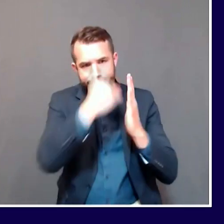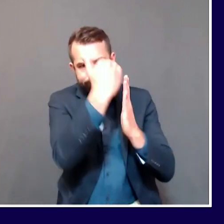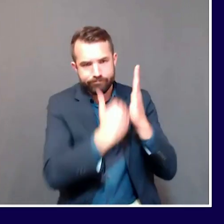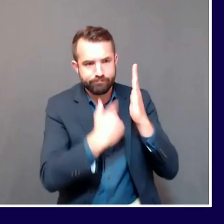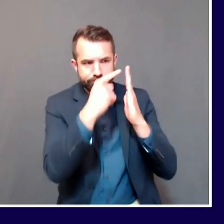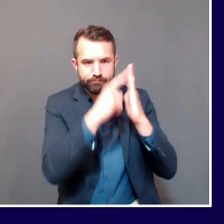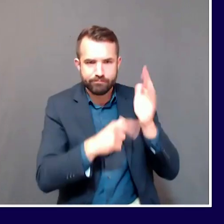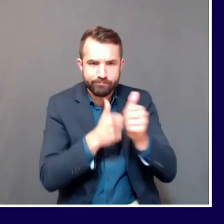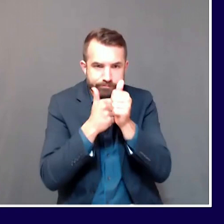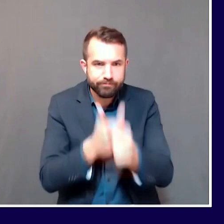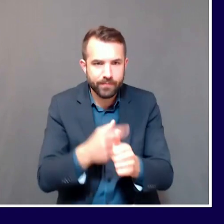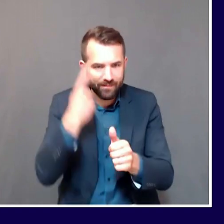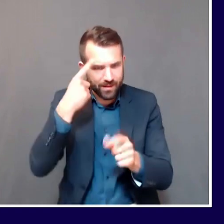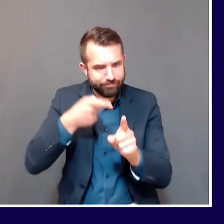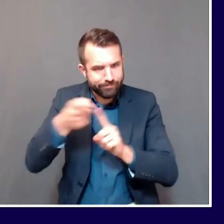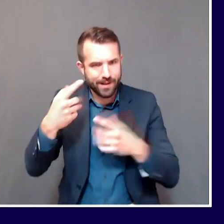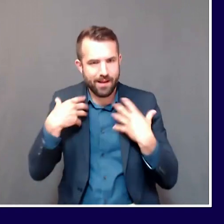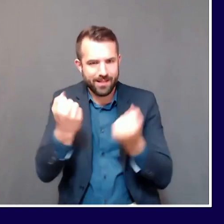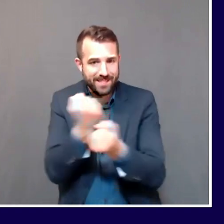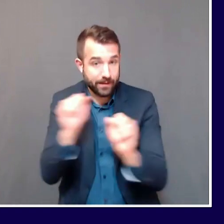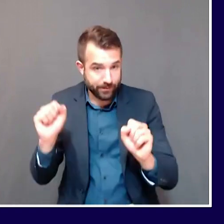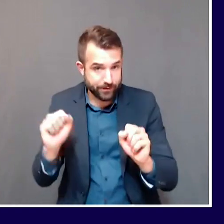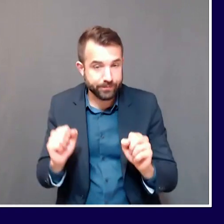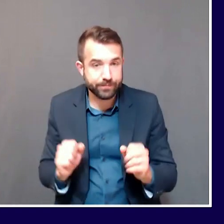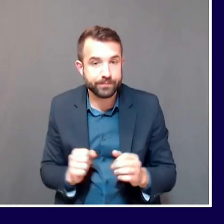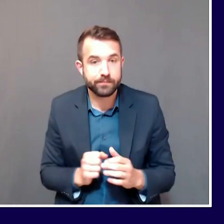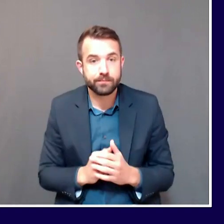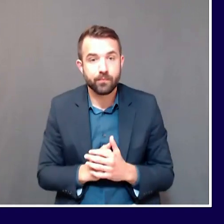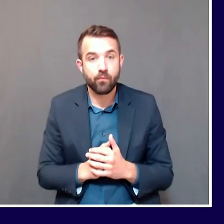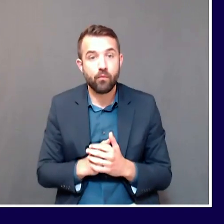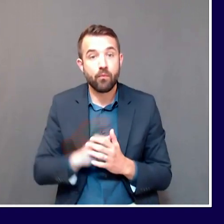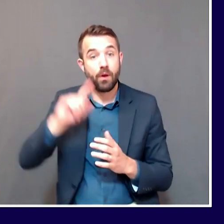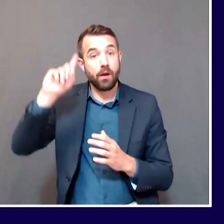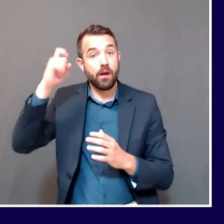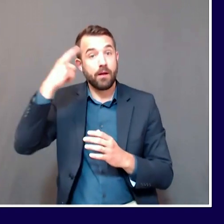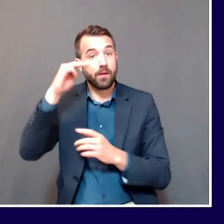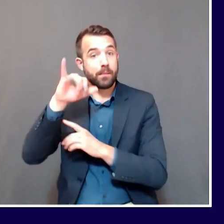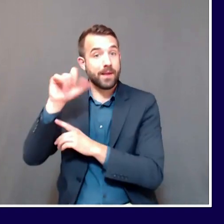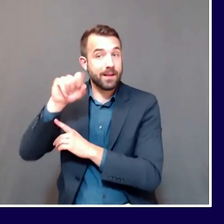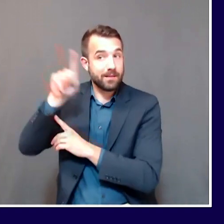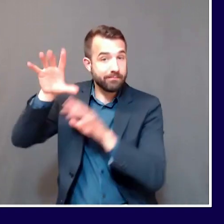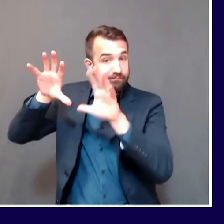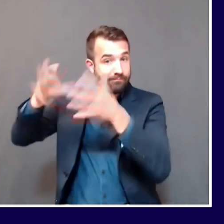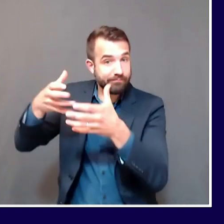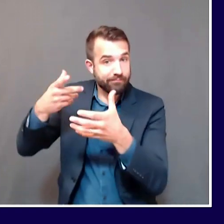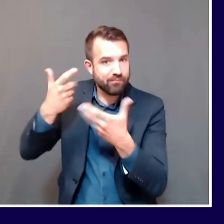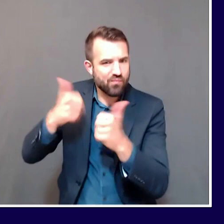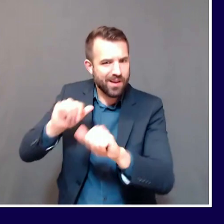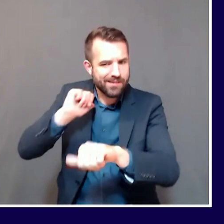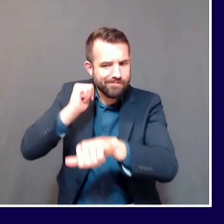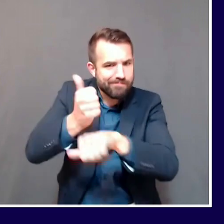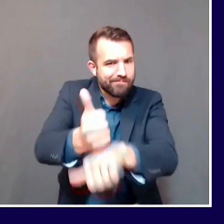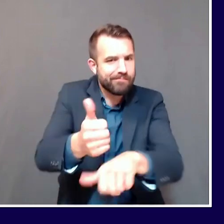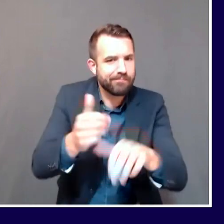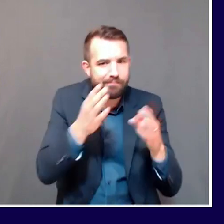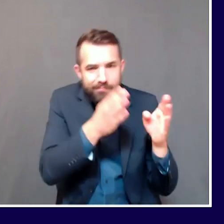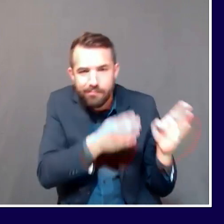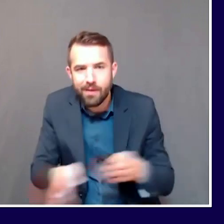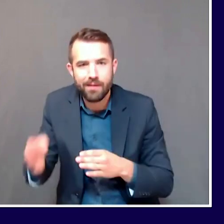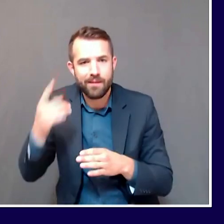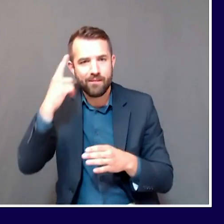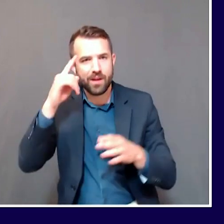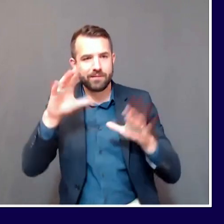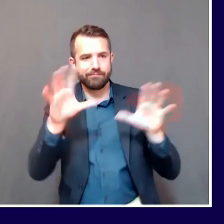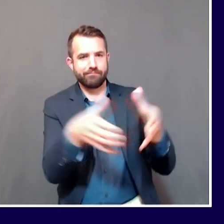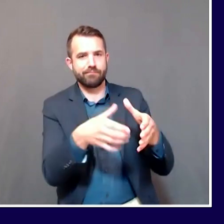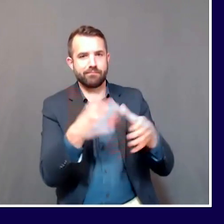checklist. Additionally, the administration has been working on a plan to provide an alternative to the state's 14-day quarantine that seeks